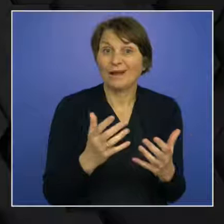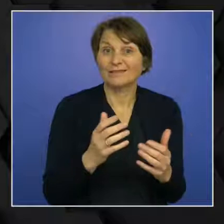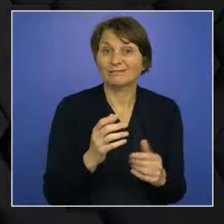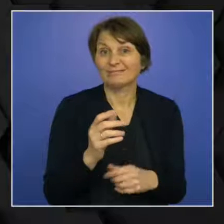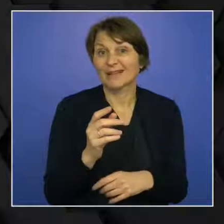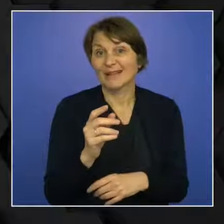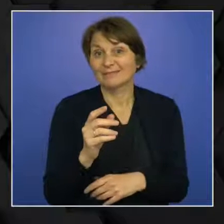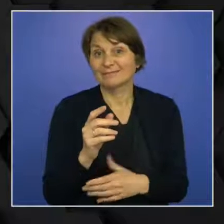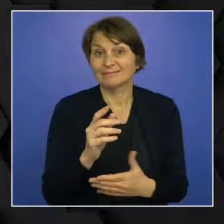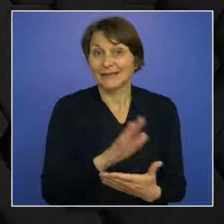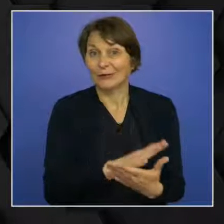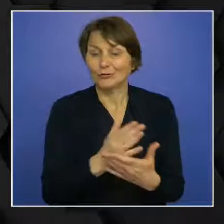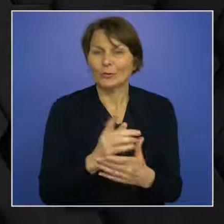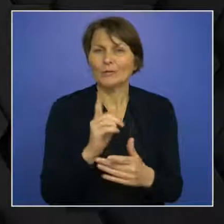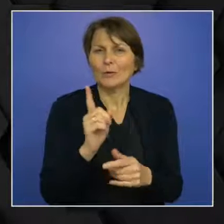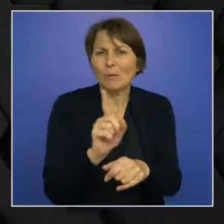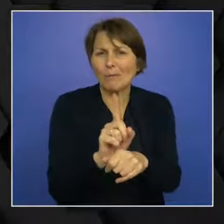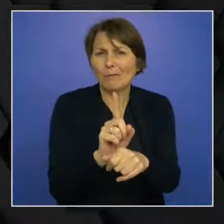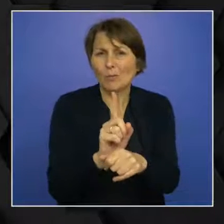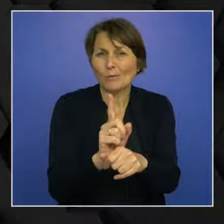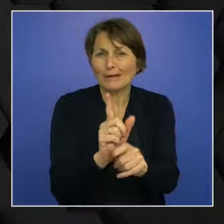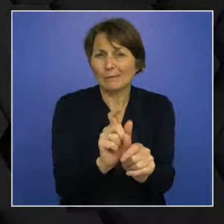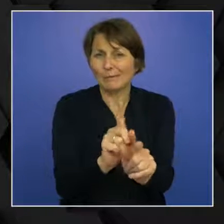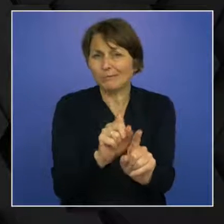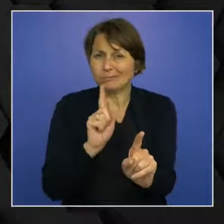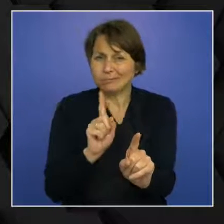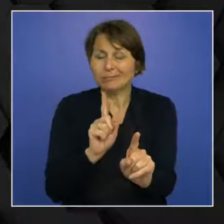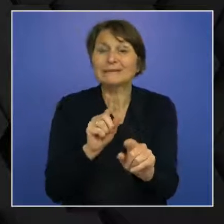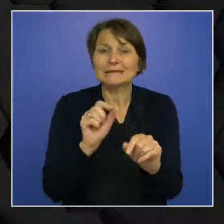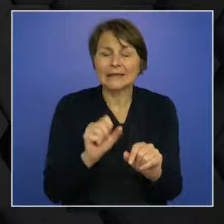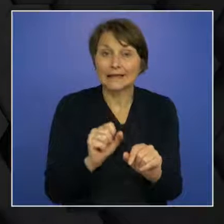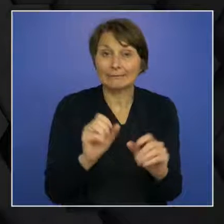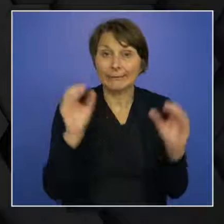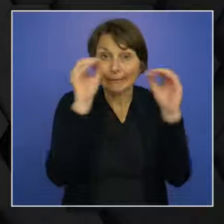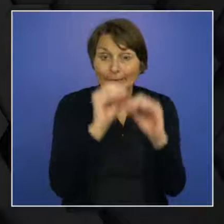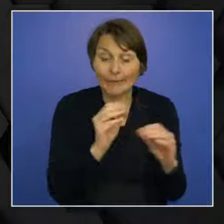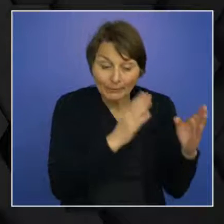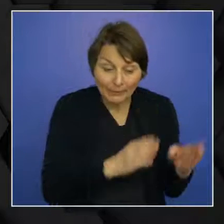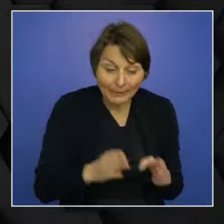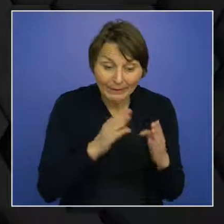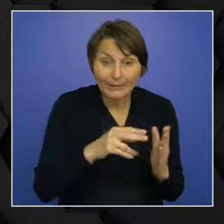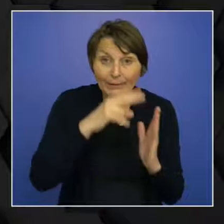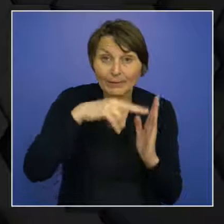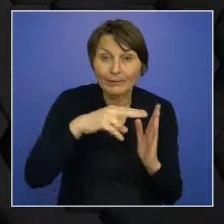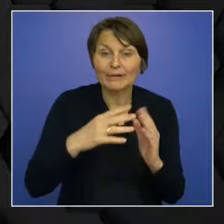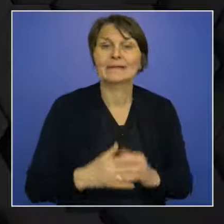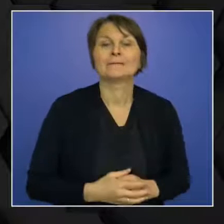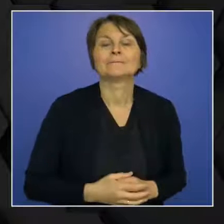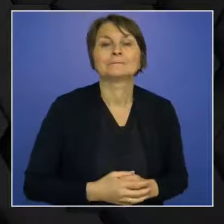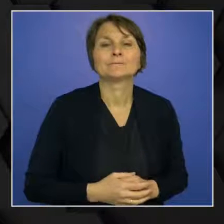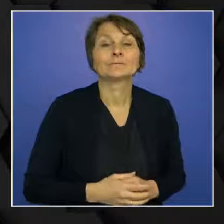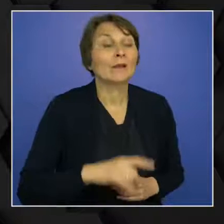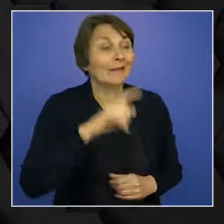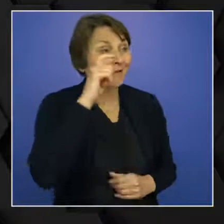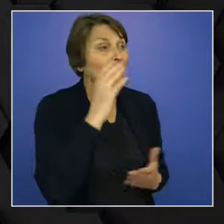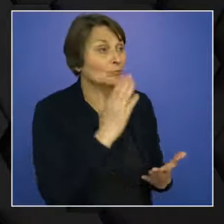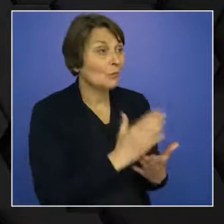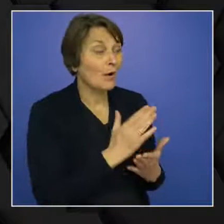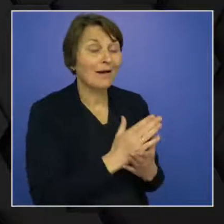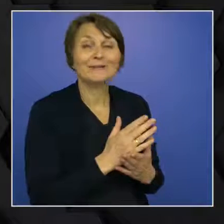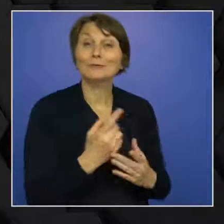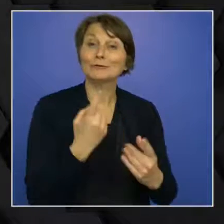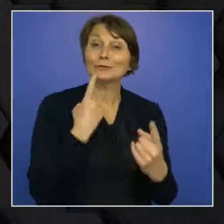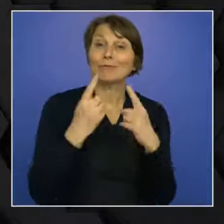or so if they have zero preparation. Yeah, and we also have to realize that we talk about things that are familiar for us.